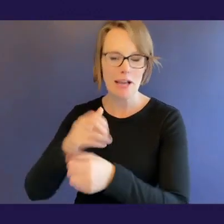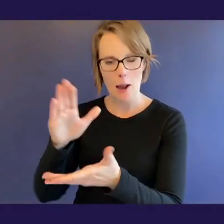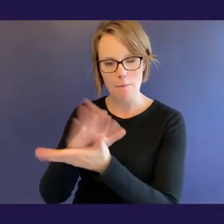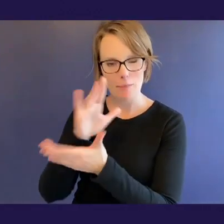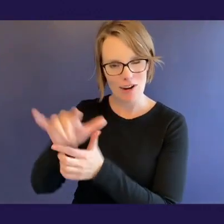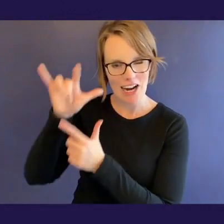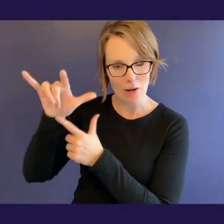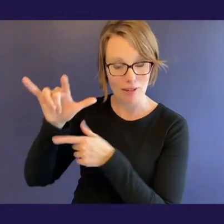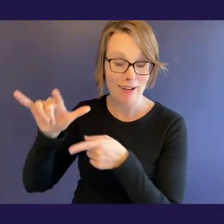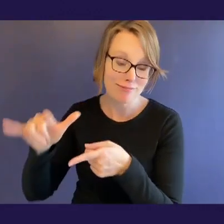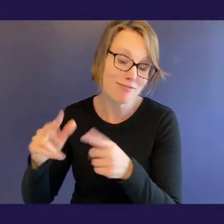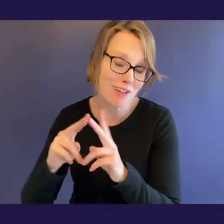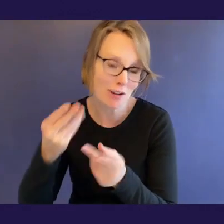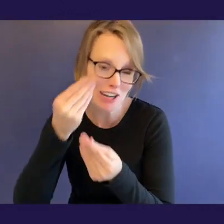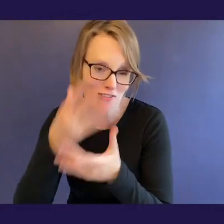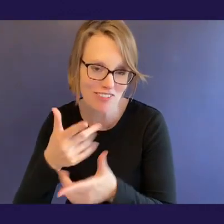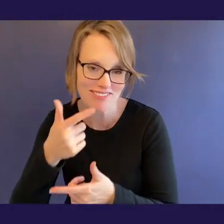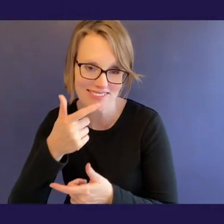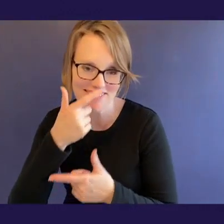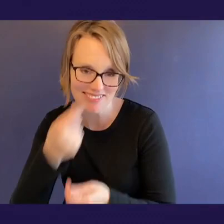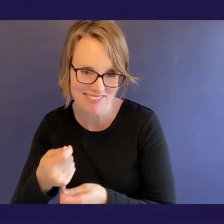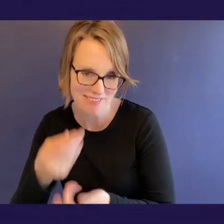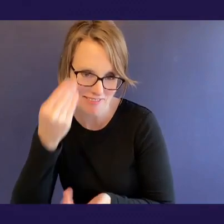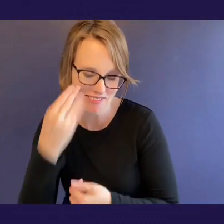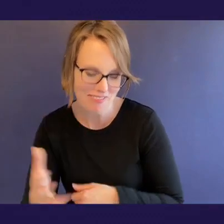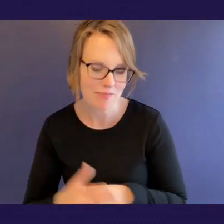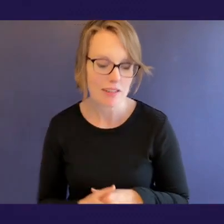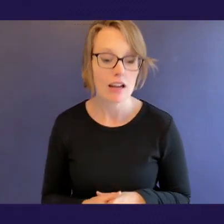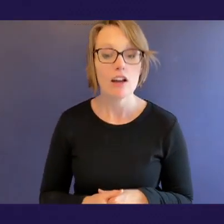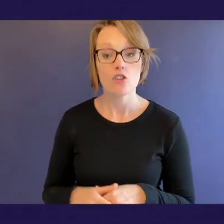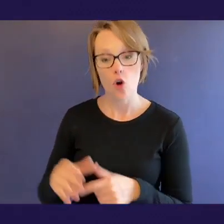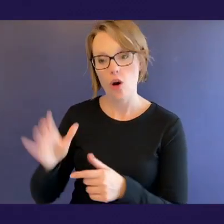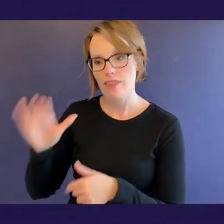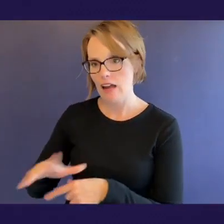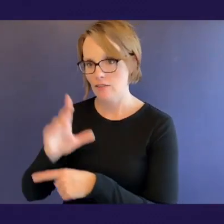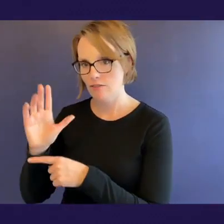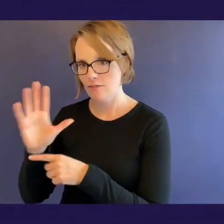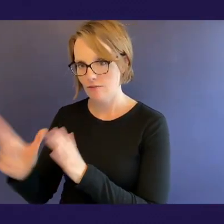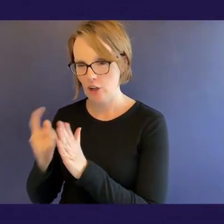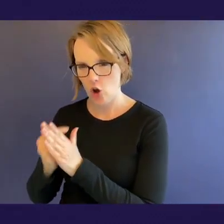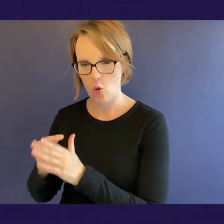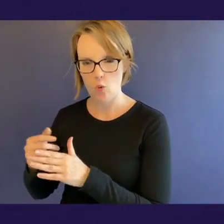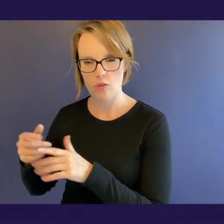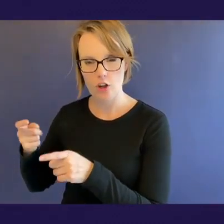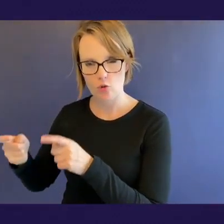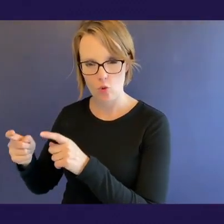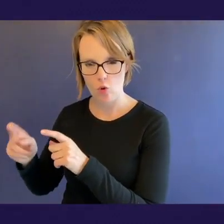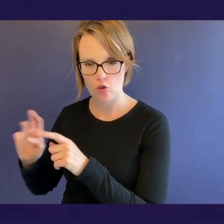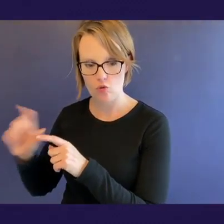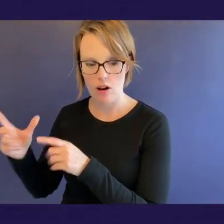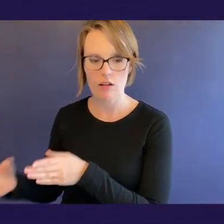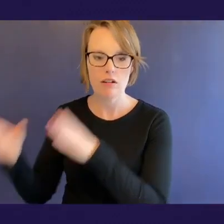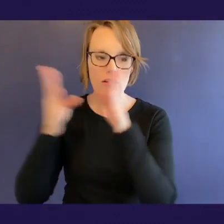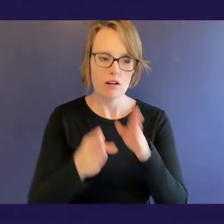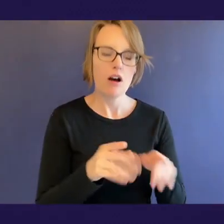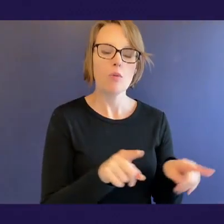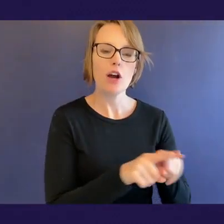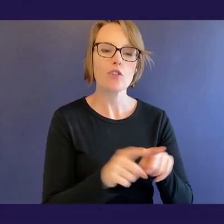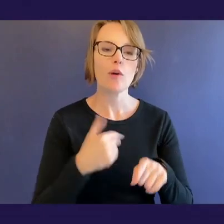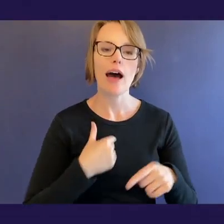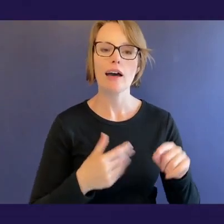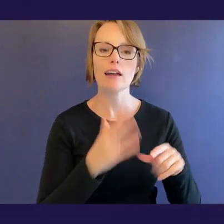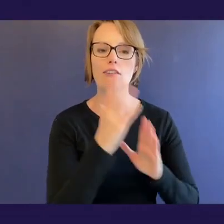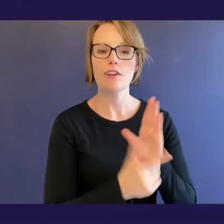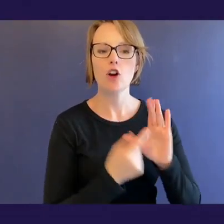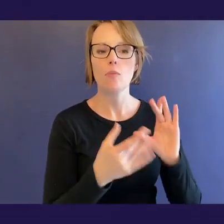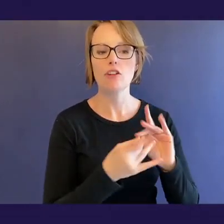folks who watched an inoculation-based message to promote vaccine uptake or counter the narrative